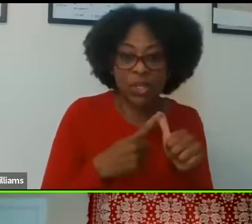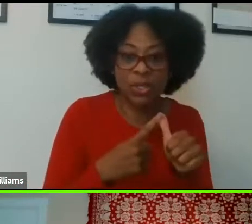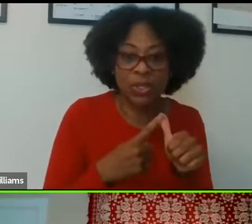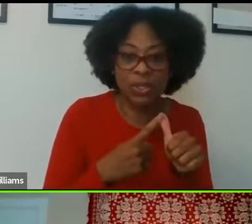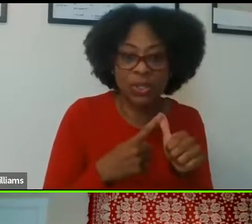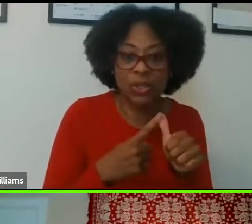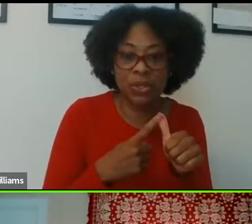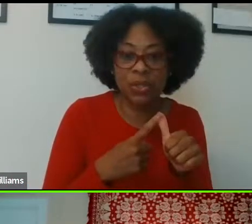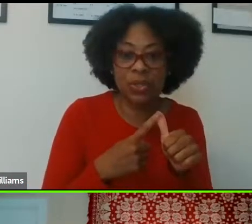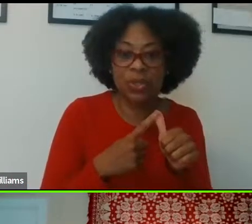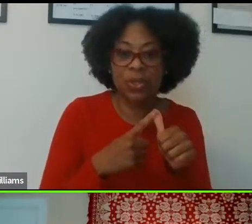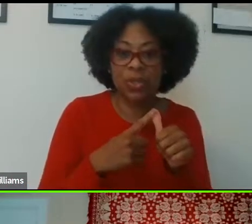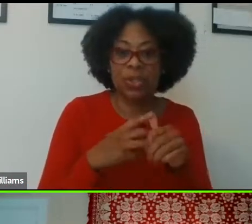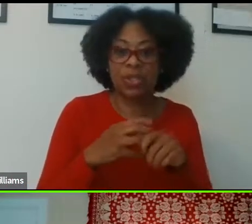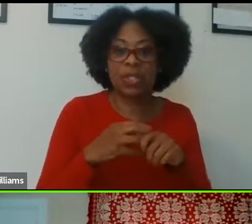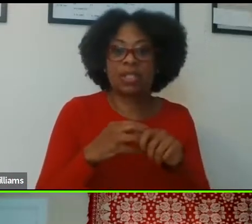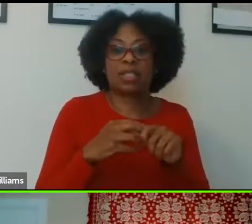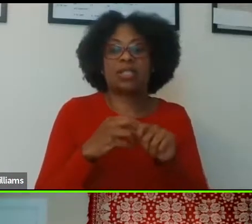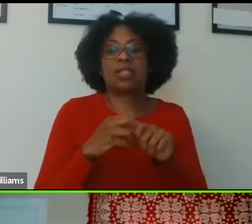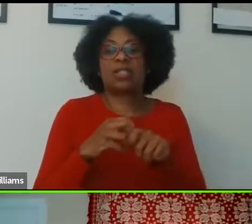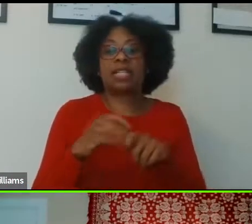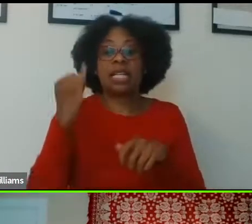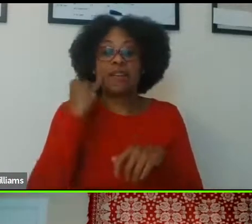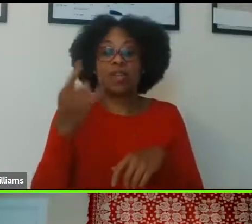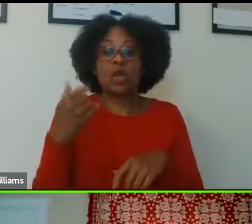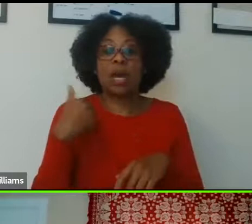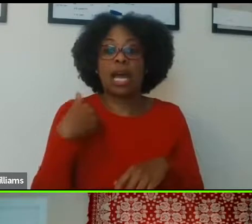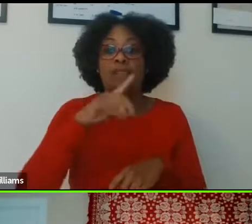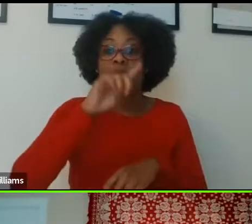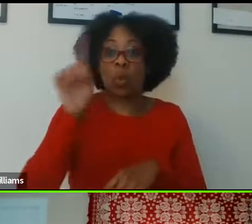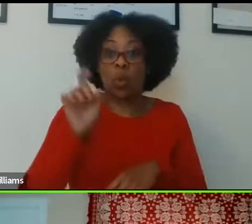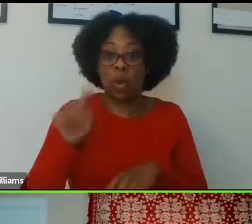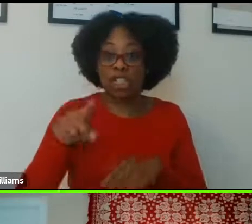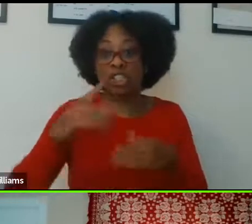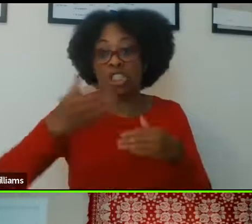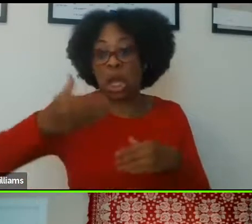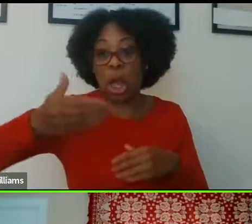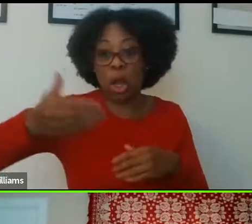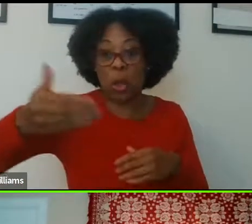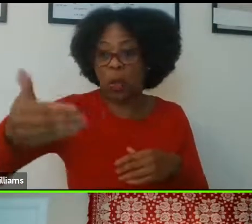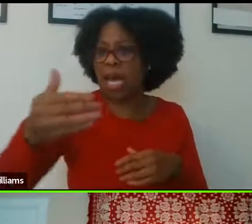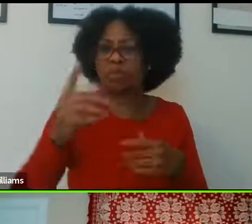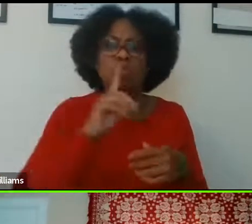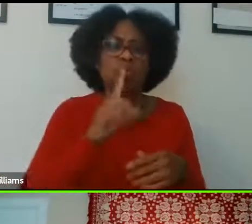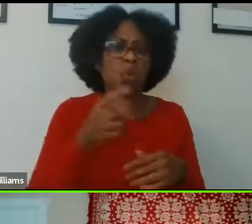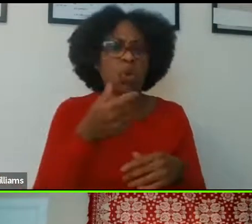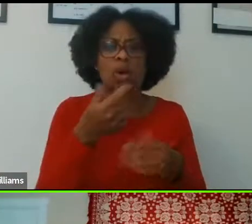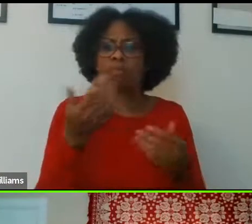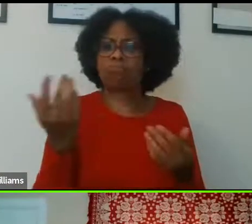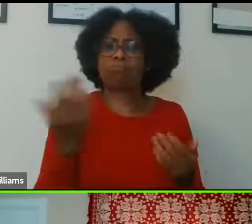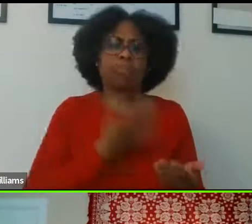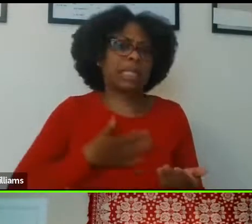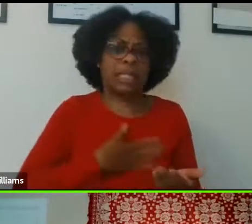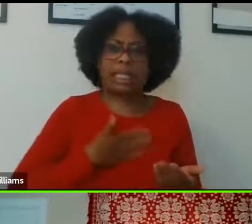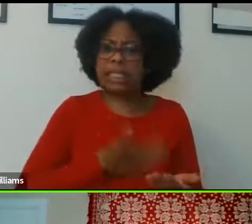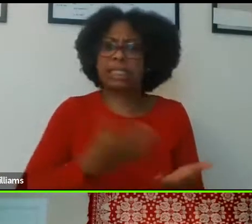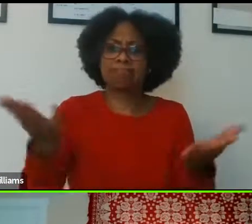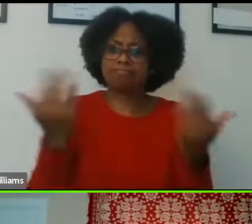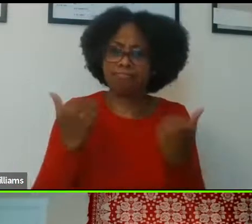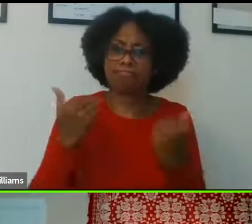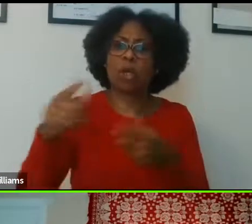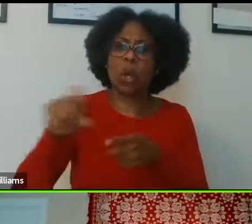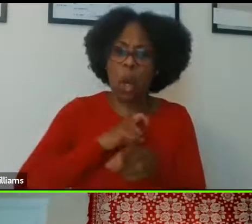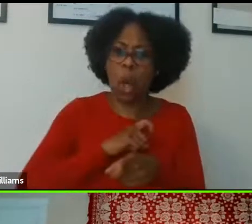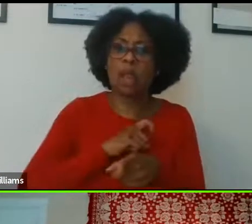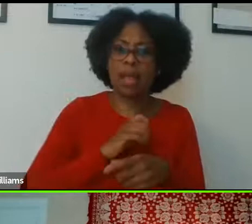then, you know, if you have questions along the way, you are welcome to call us. And in most cases,